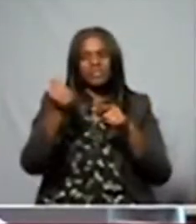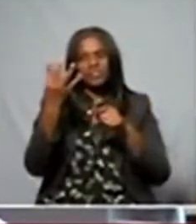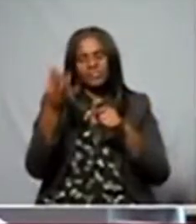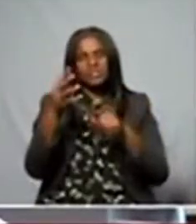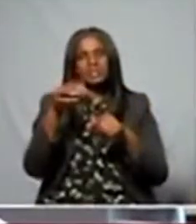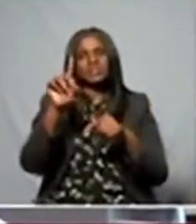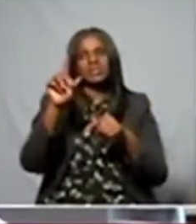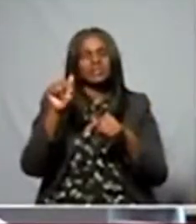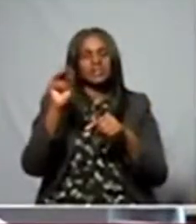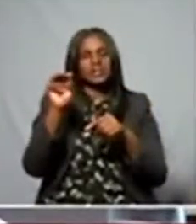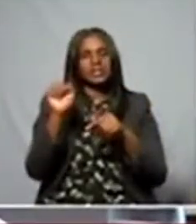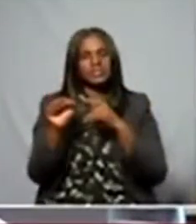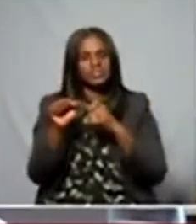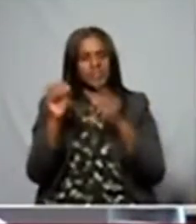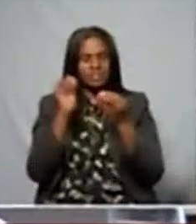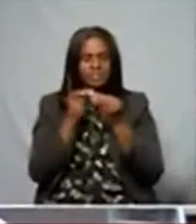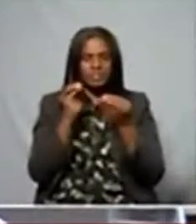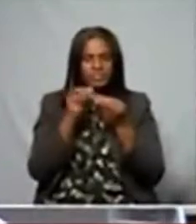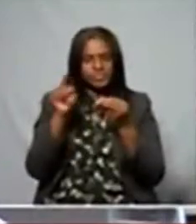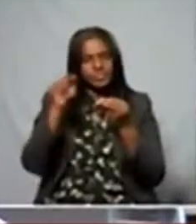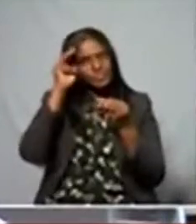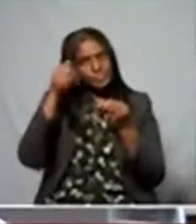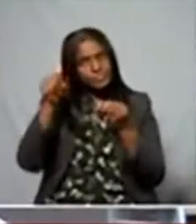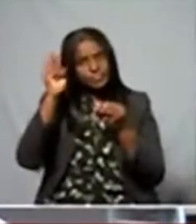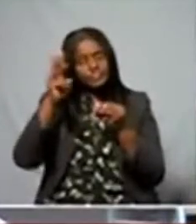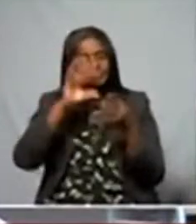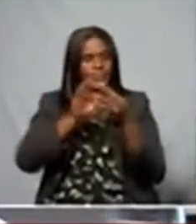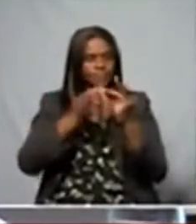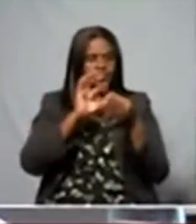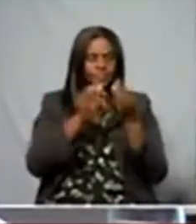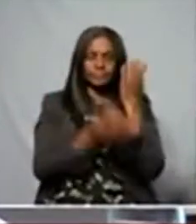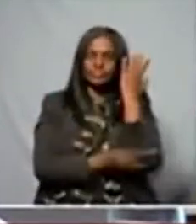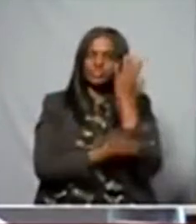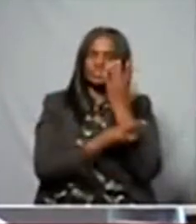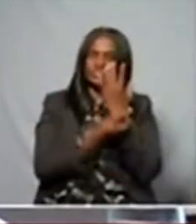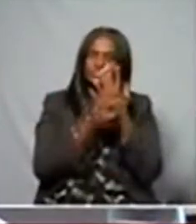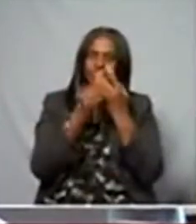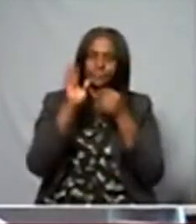dams. Further, the ministry will coordinate, develop